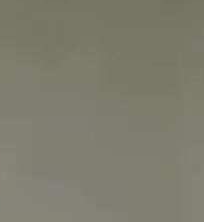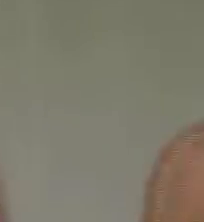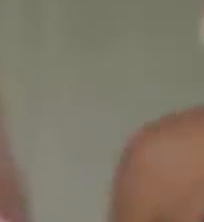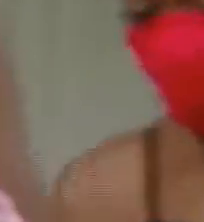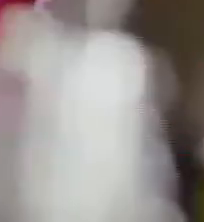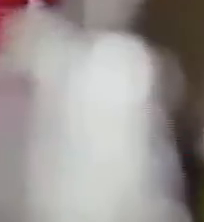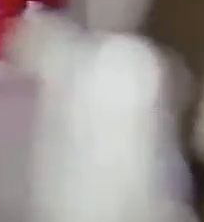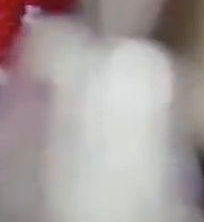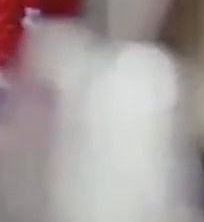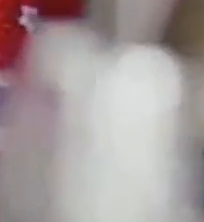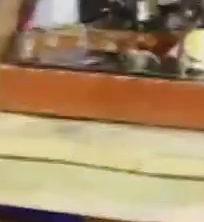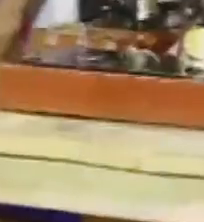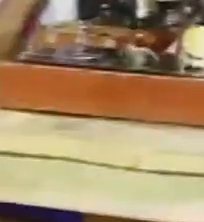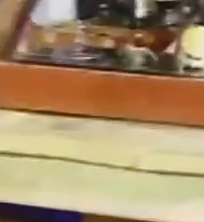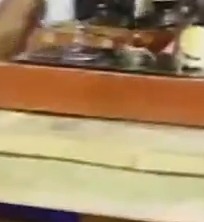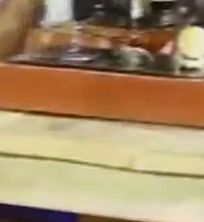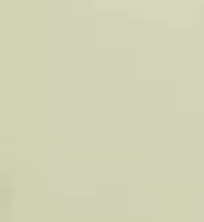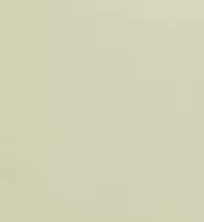Step out